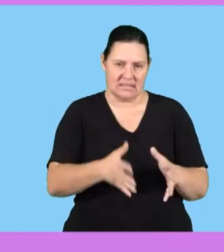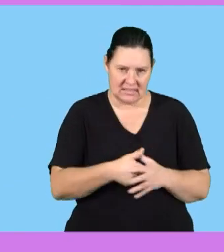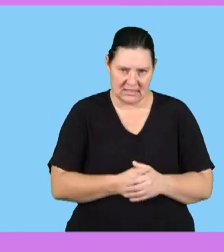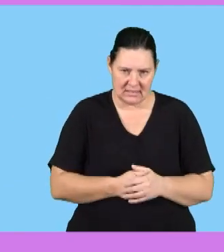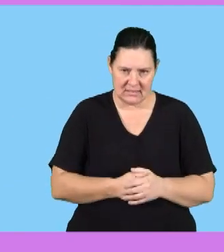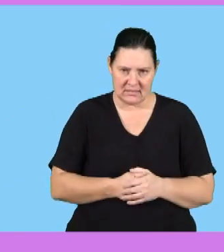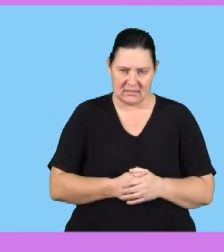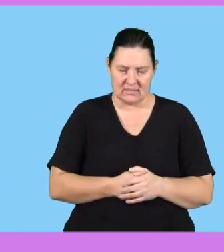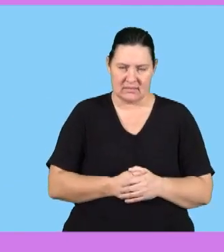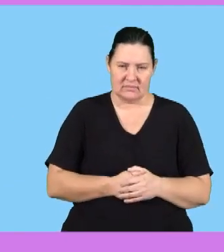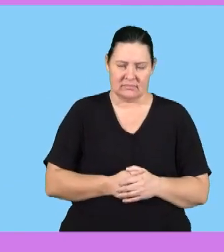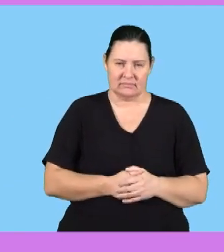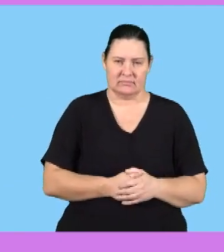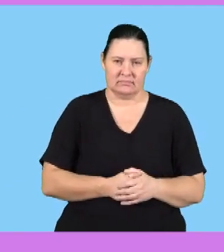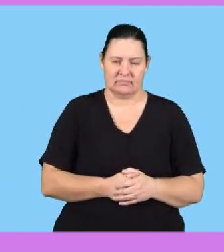there